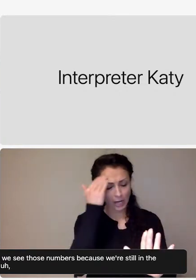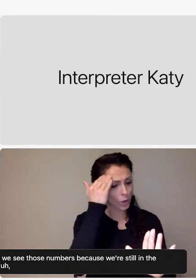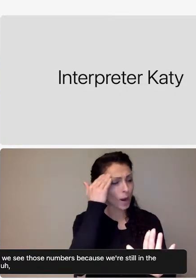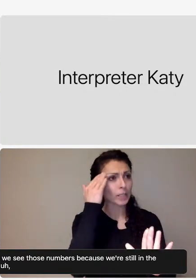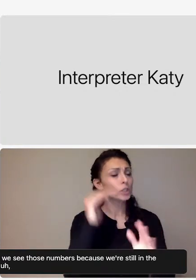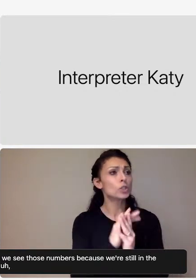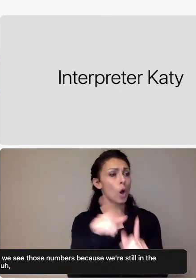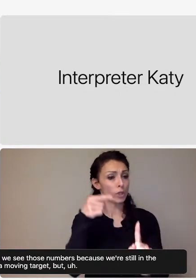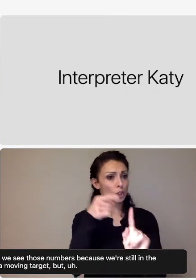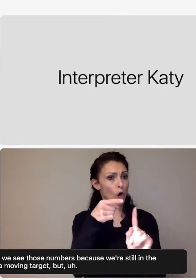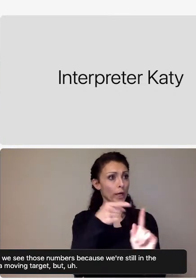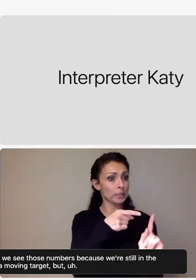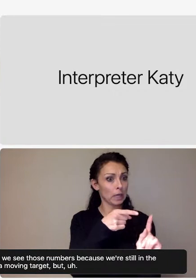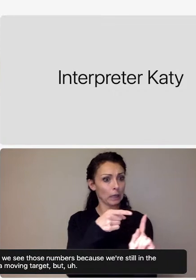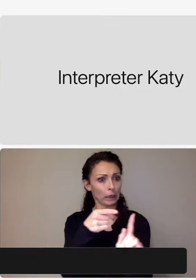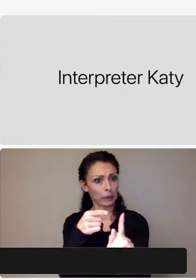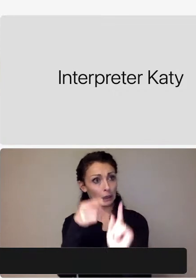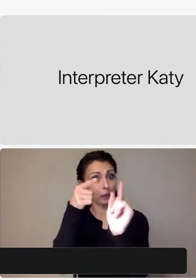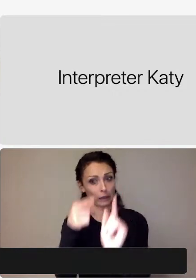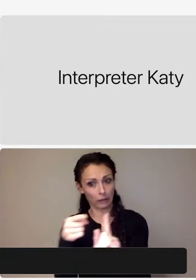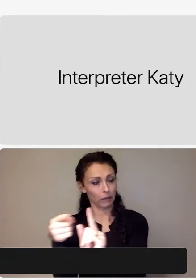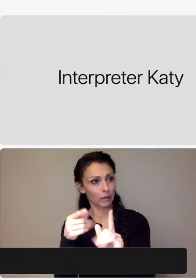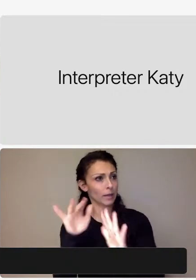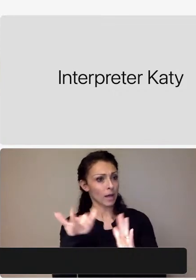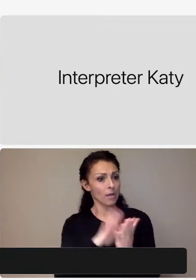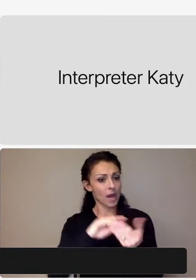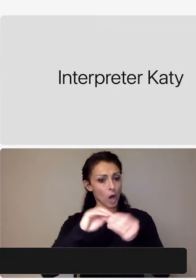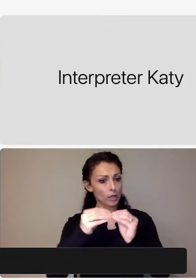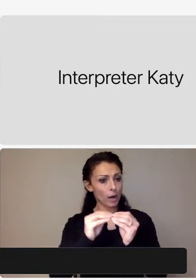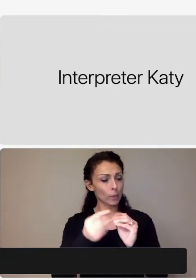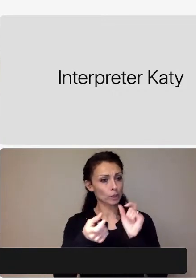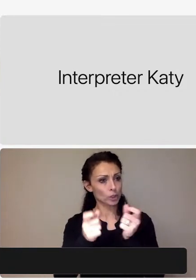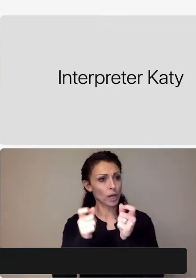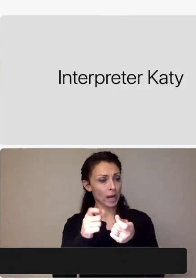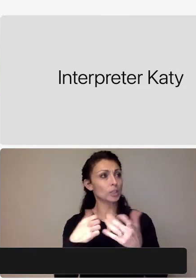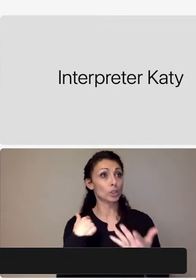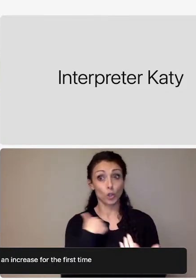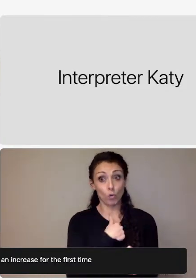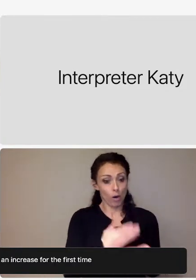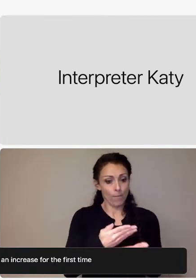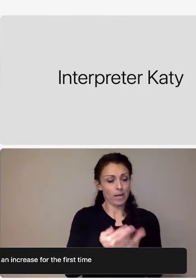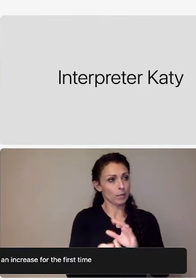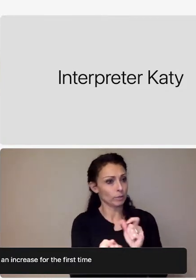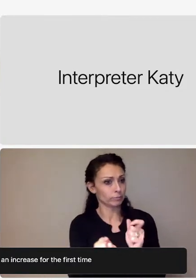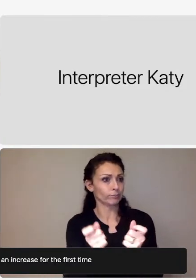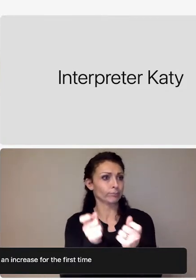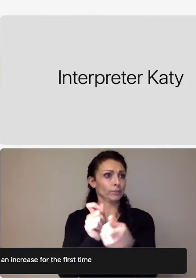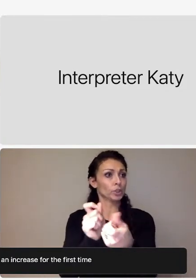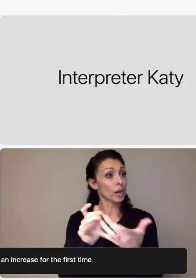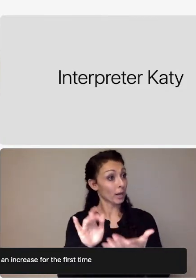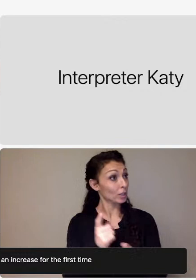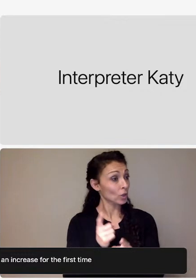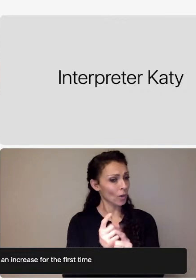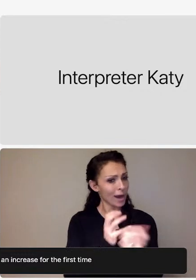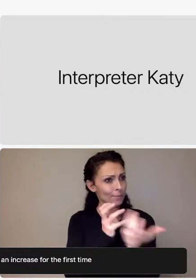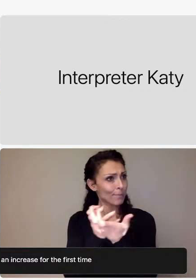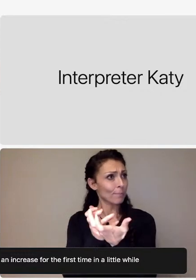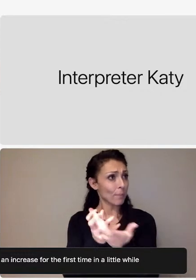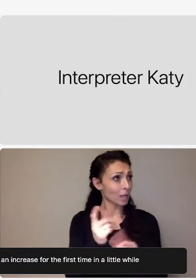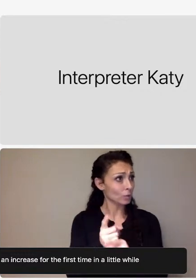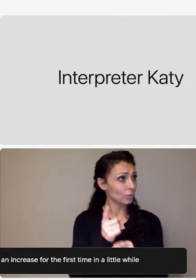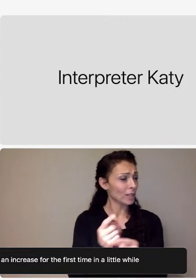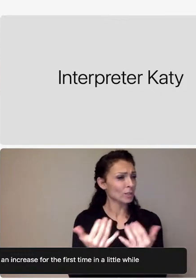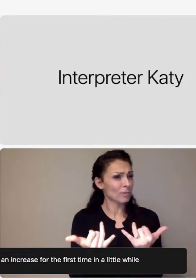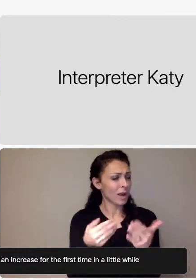recall at the beginning of the school year we talked about a bit of a surprise in seeing an increase for the first time in in a little while yeah and and these uh